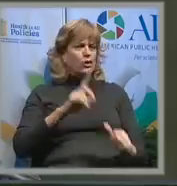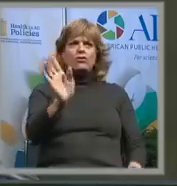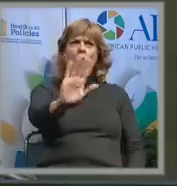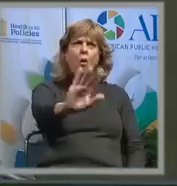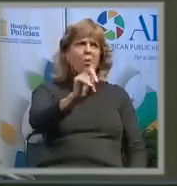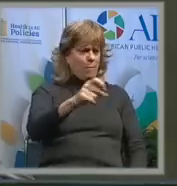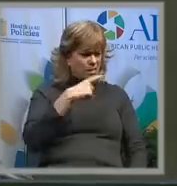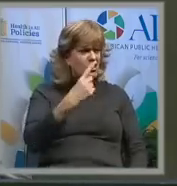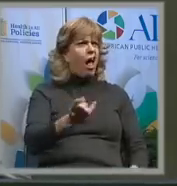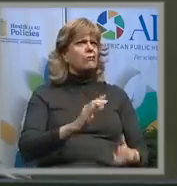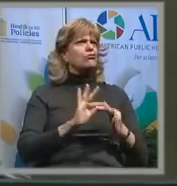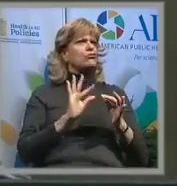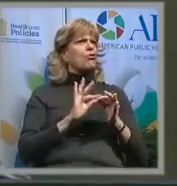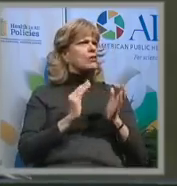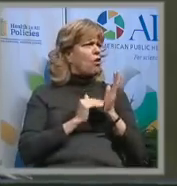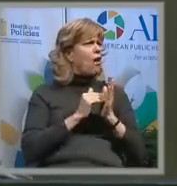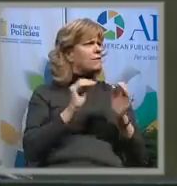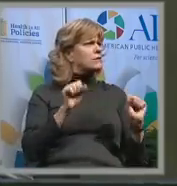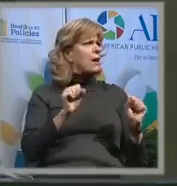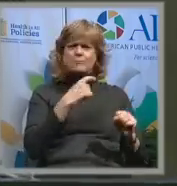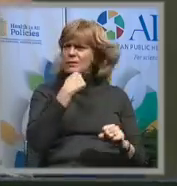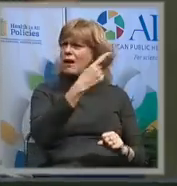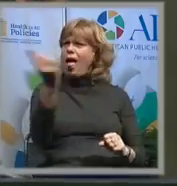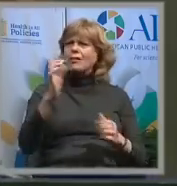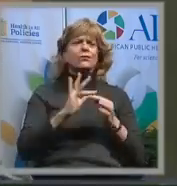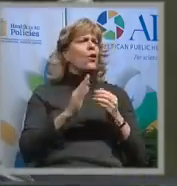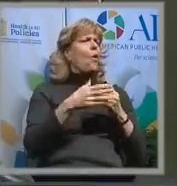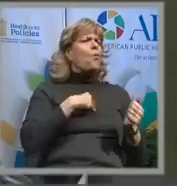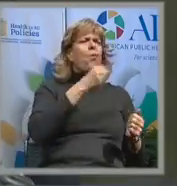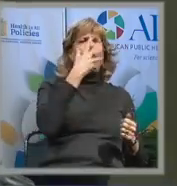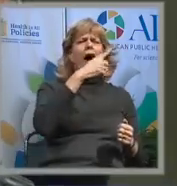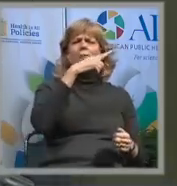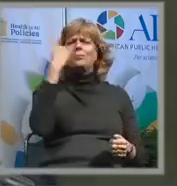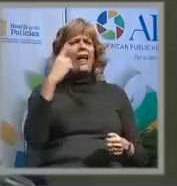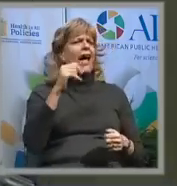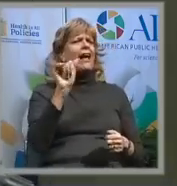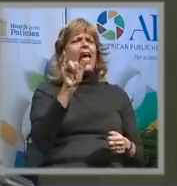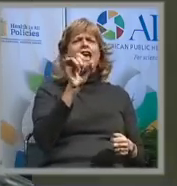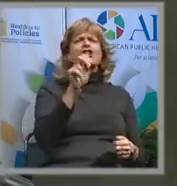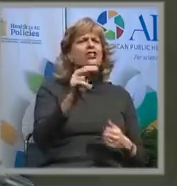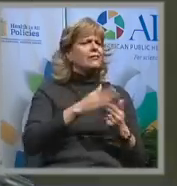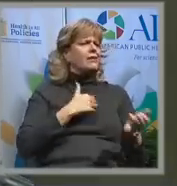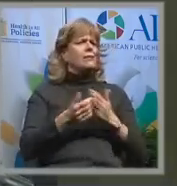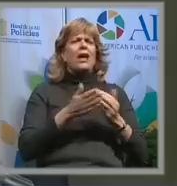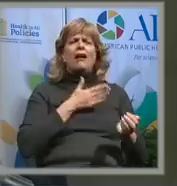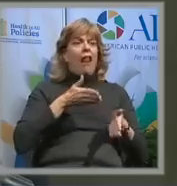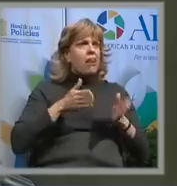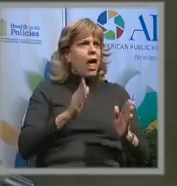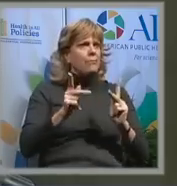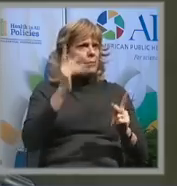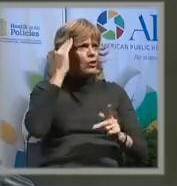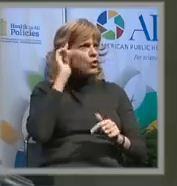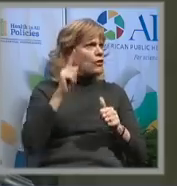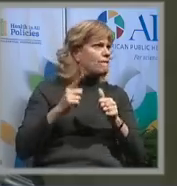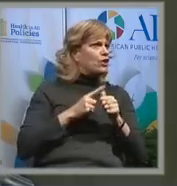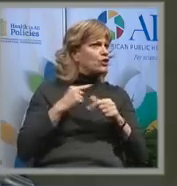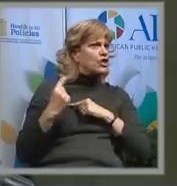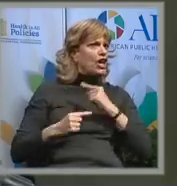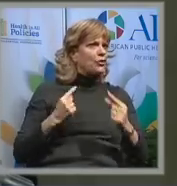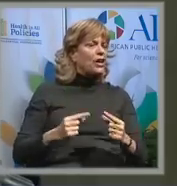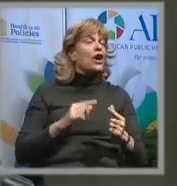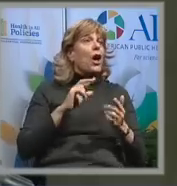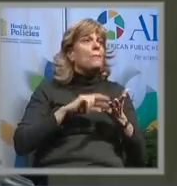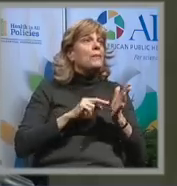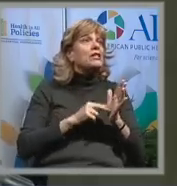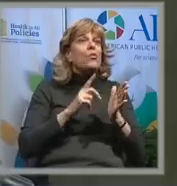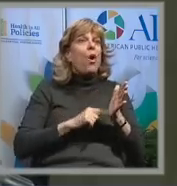must tell your story as often as possible. Whether you're white, black, Asian, Hispanic, let people know you're the first, because what it says is it can be